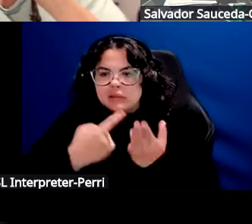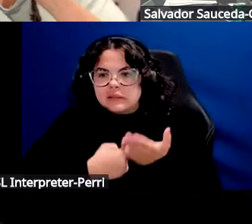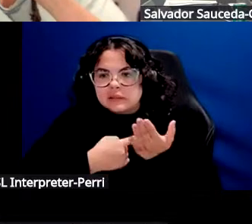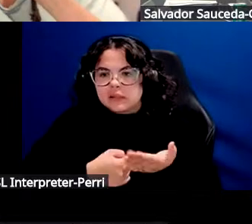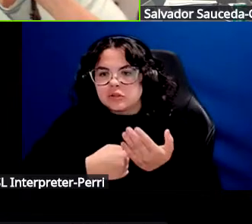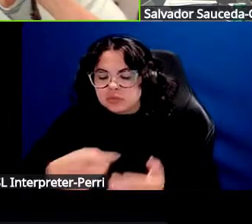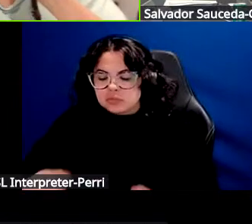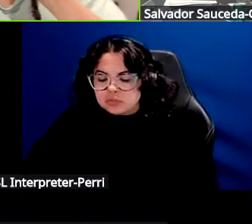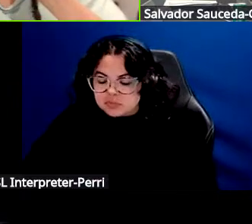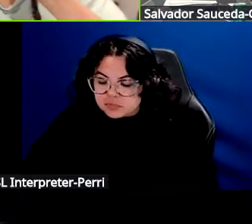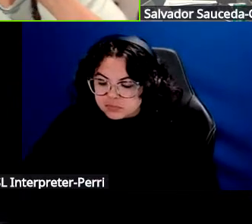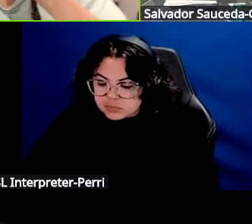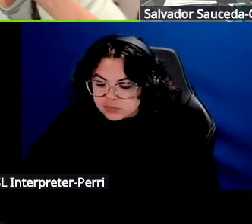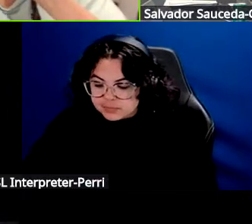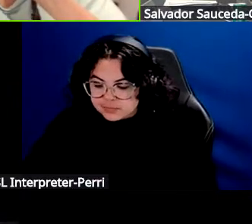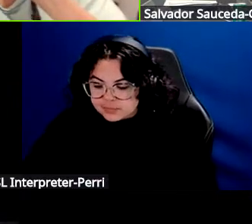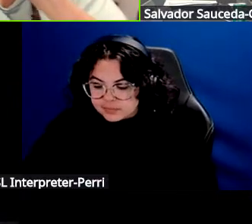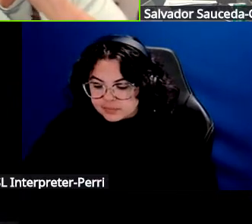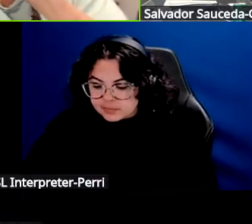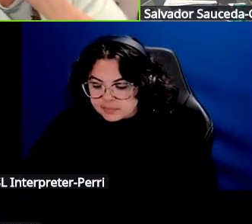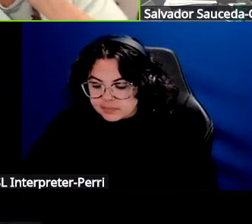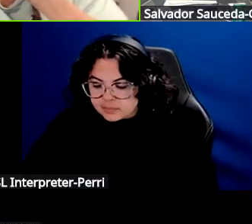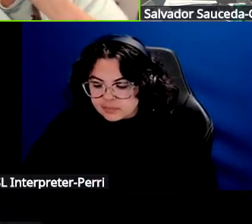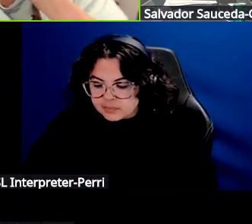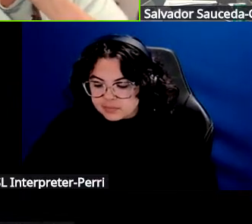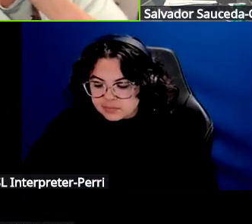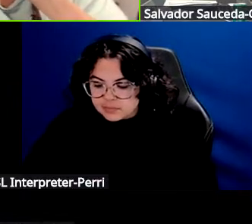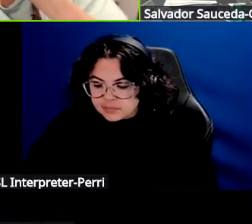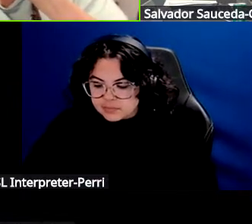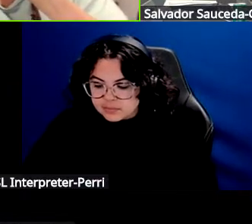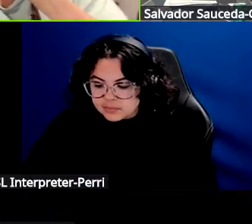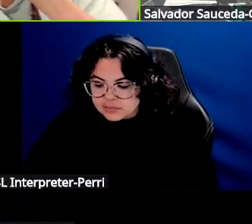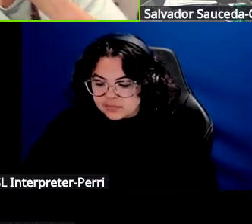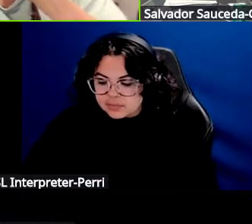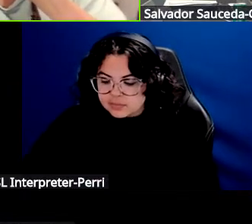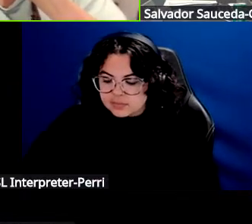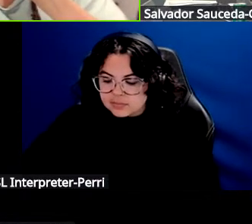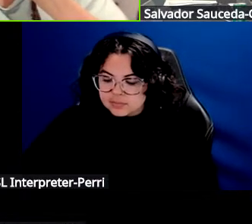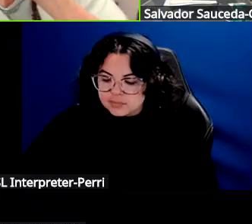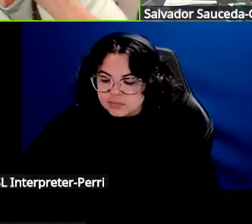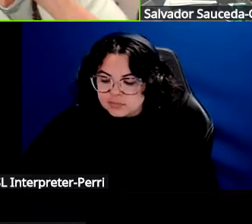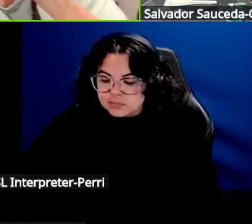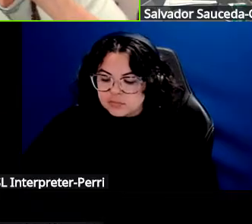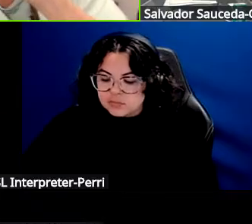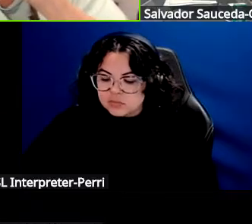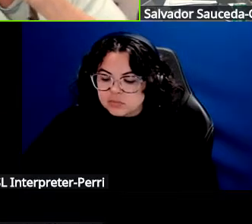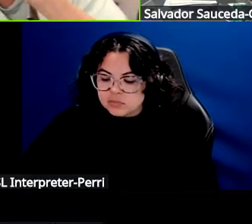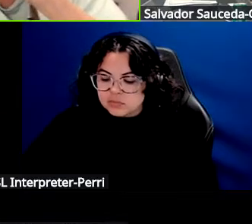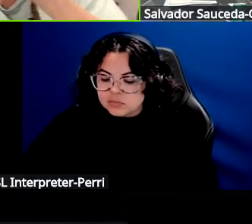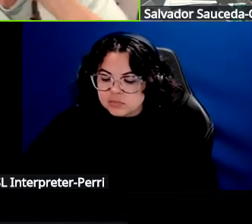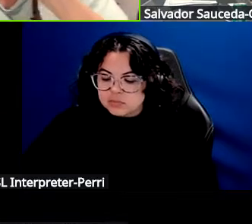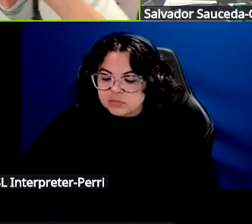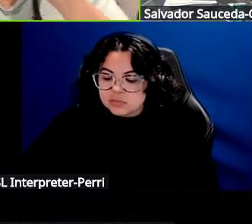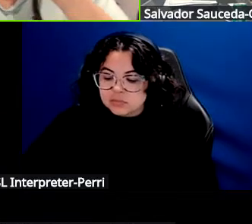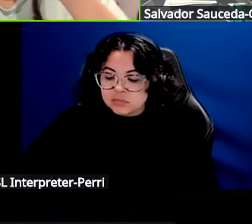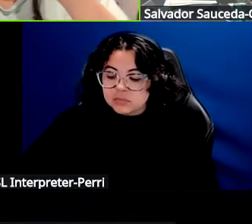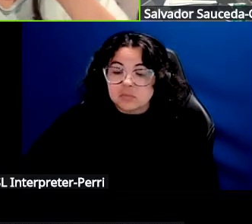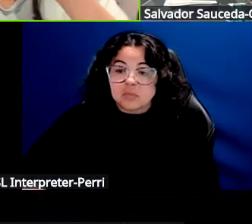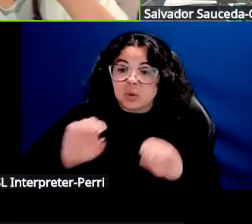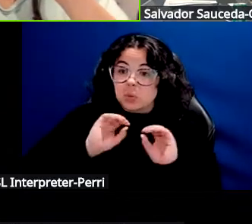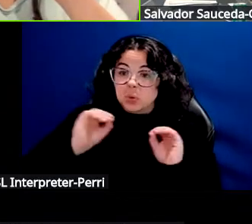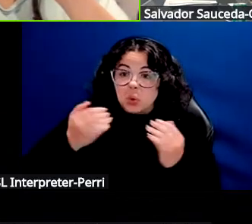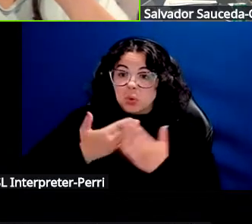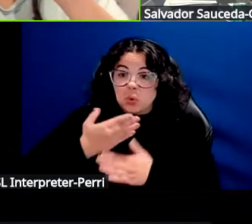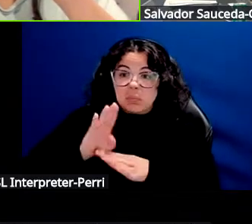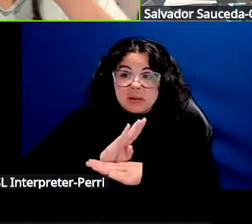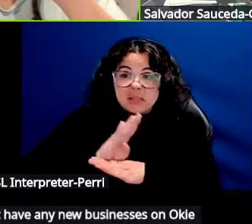Okay, opening it for discussion. We don't have any new businesses on Oakey Street,